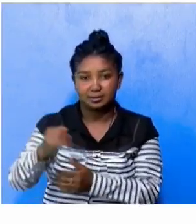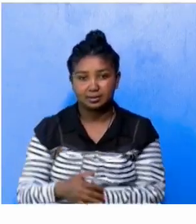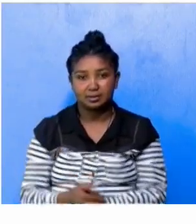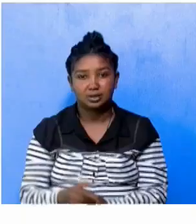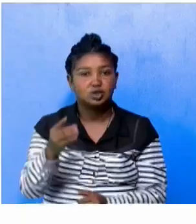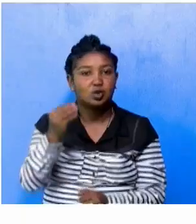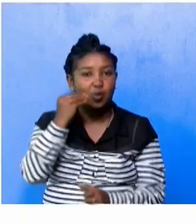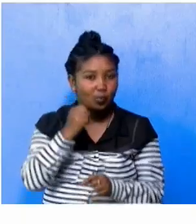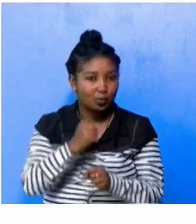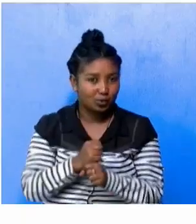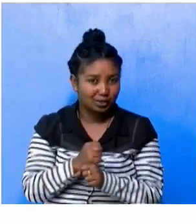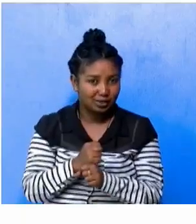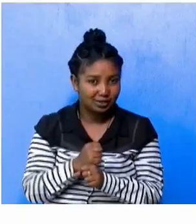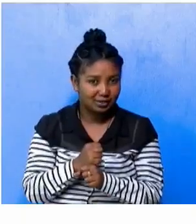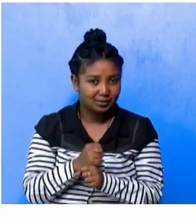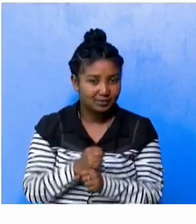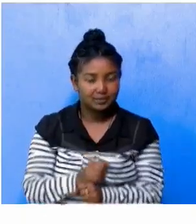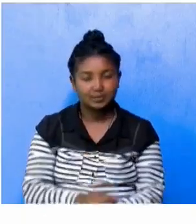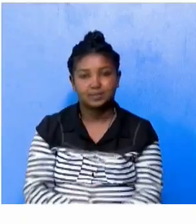the homework.